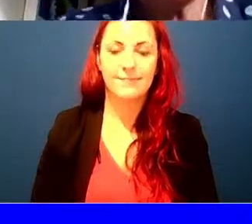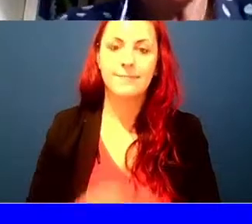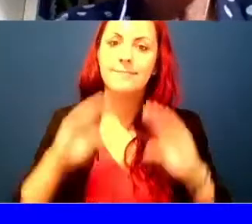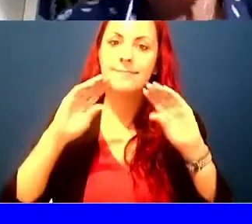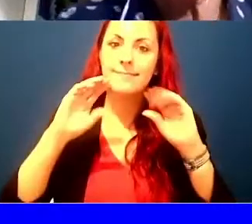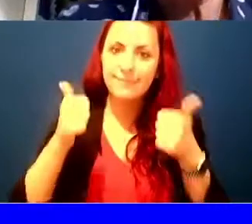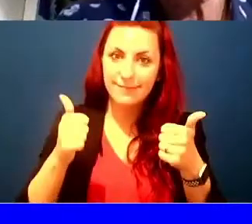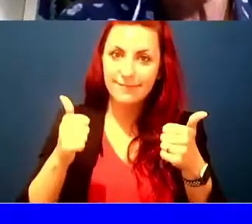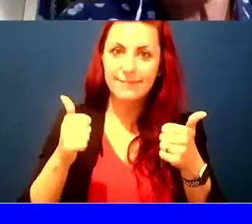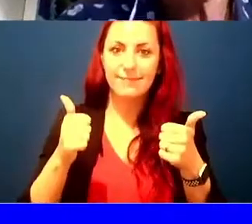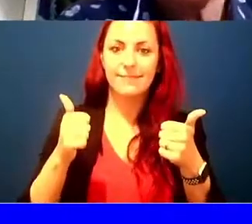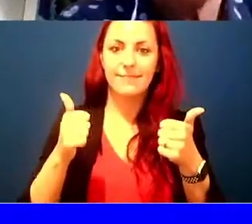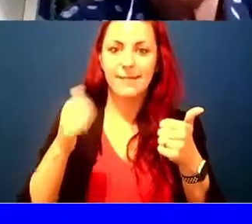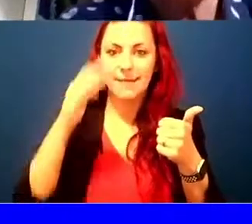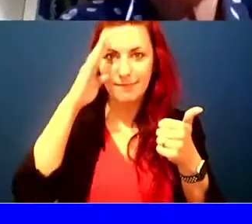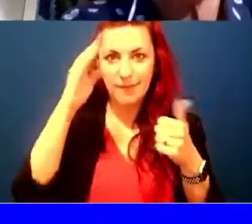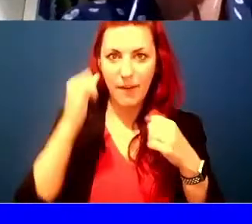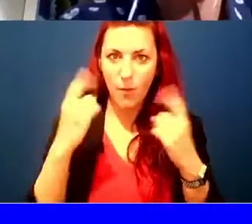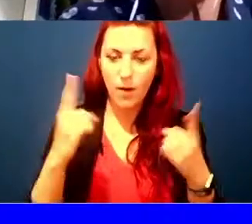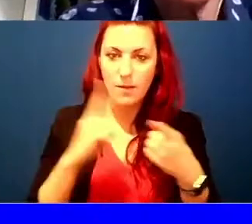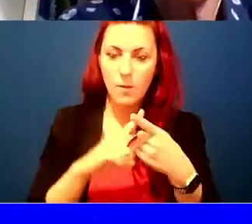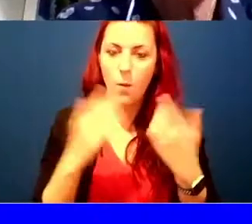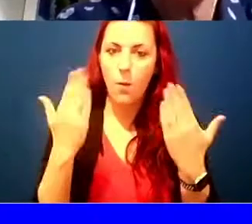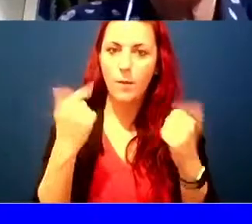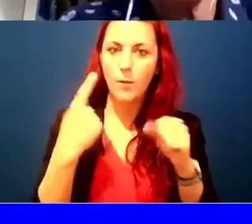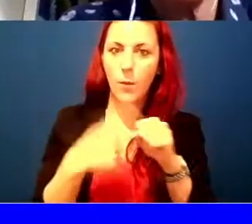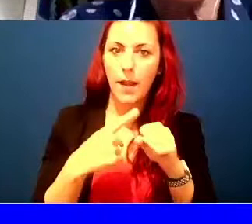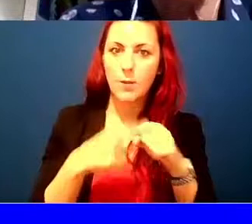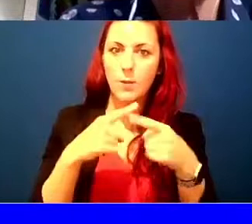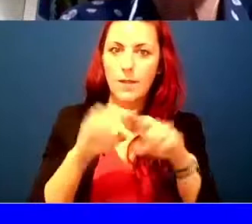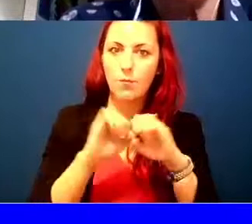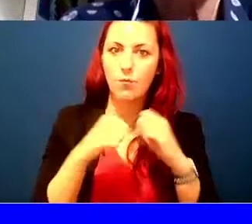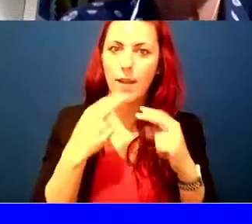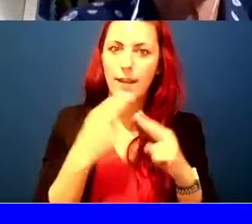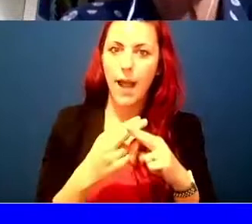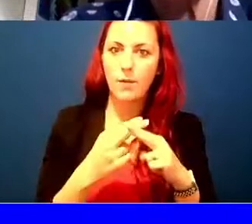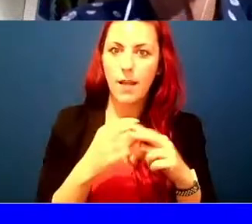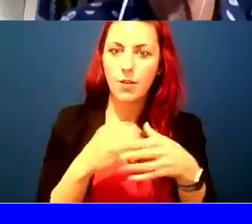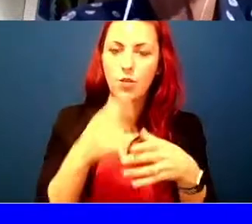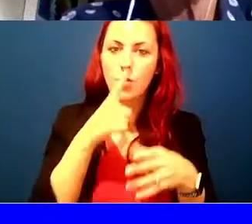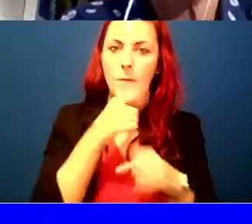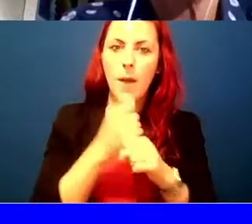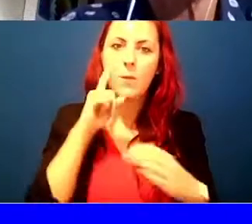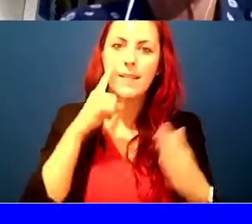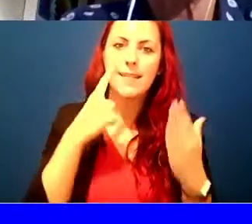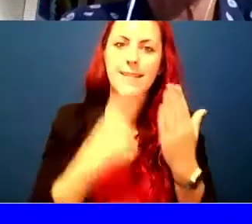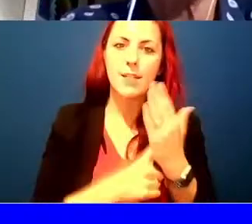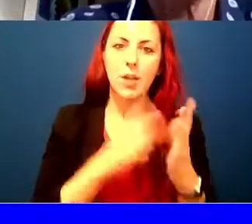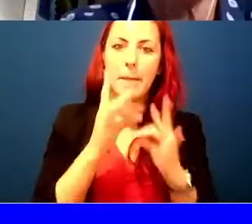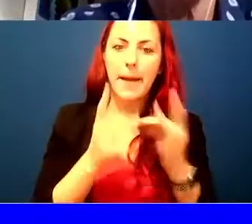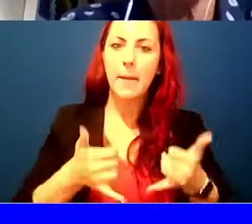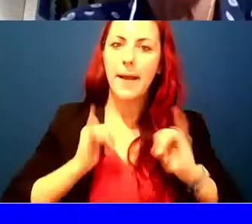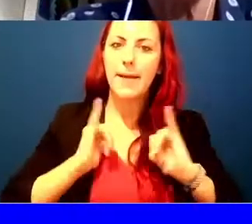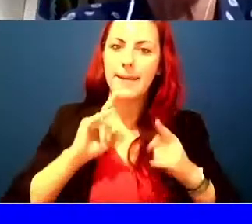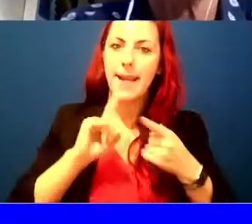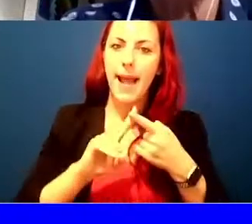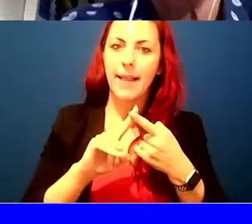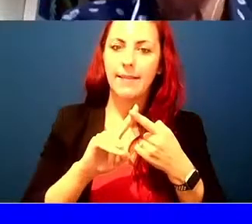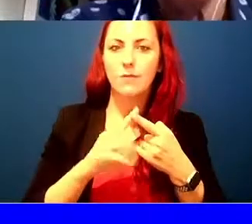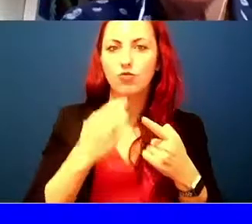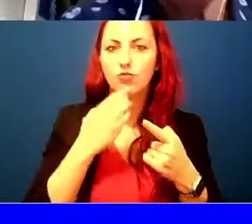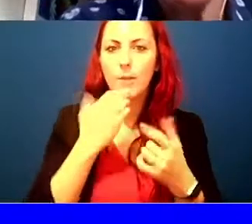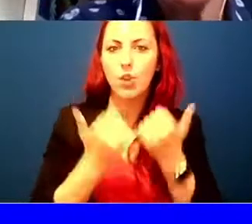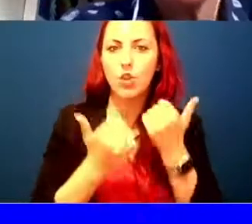Good afternoon, everybody. I would like to welcome you all to this breakout session on decision-making capacity and the criminal justice